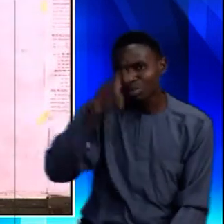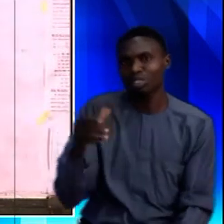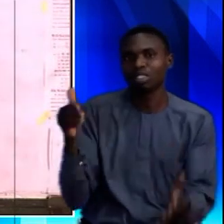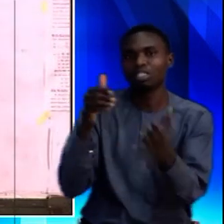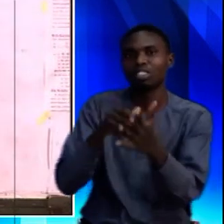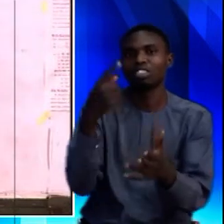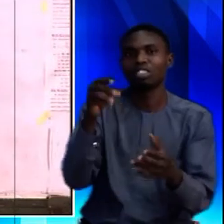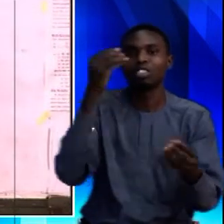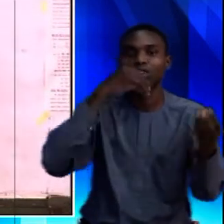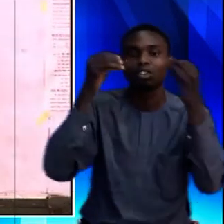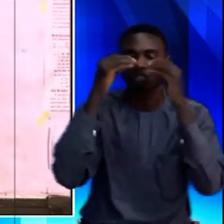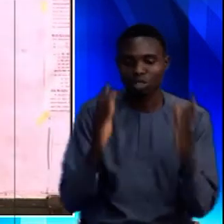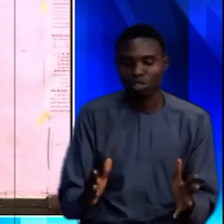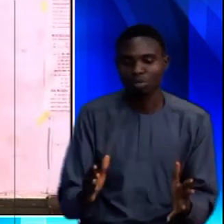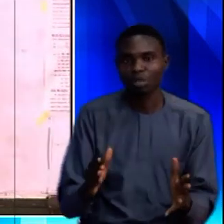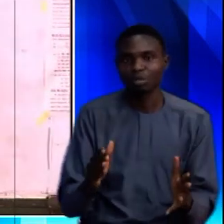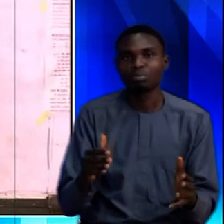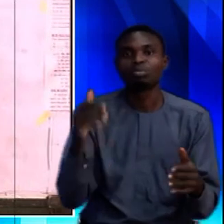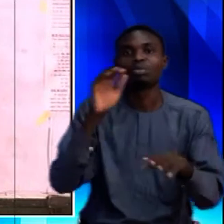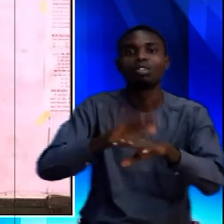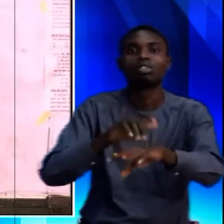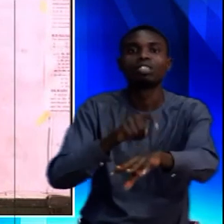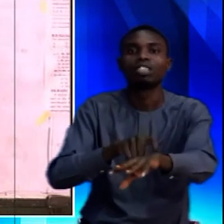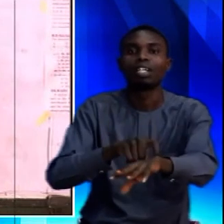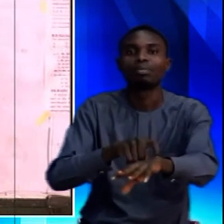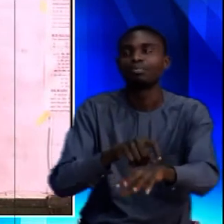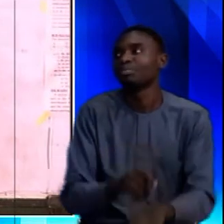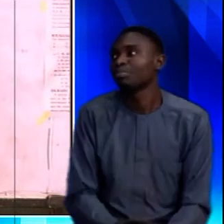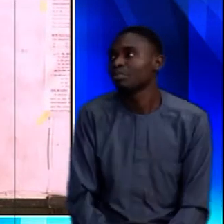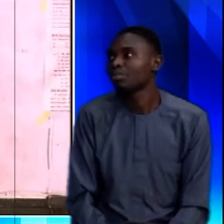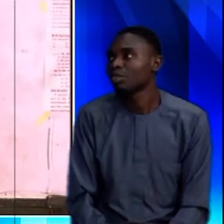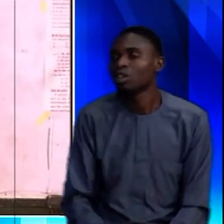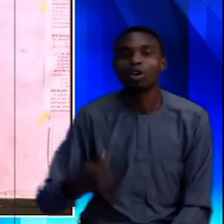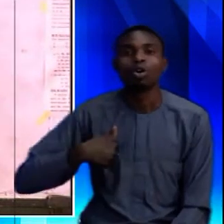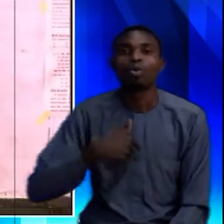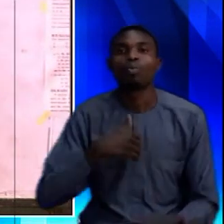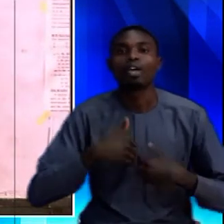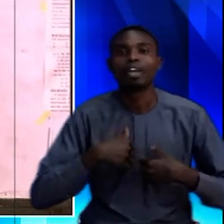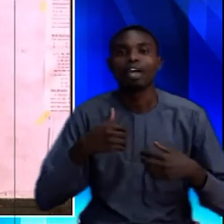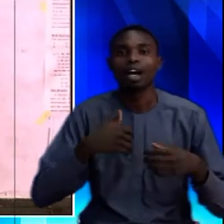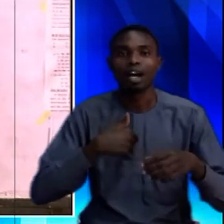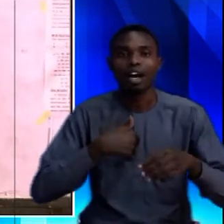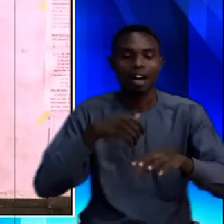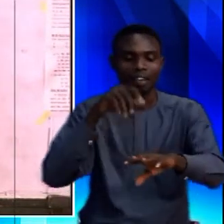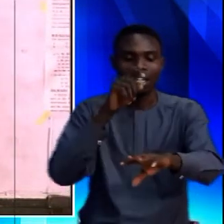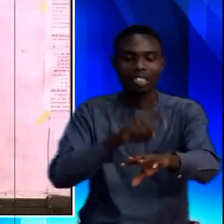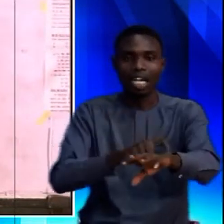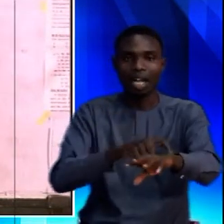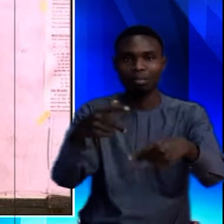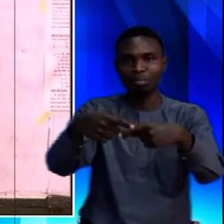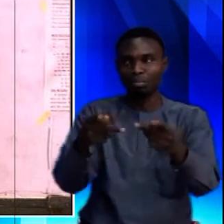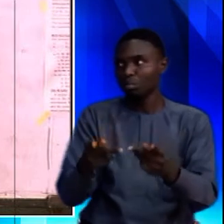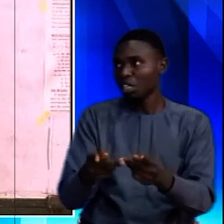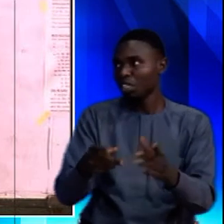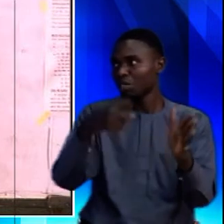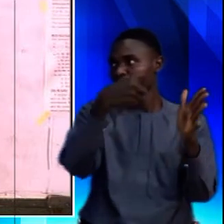price. We have time, we have place, then we also have what? Price.